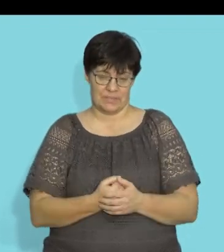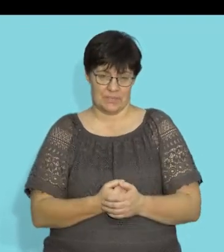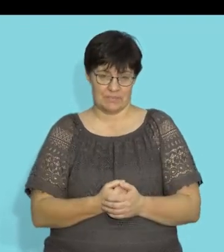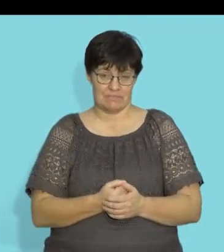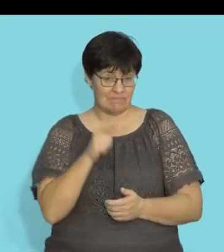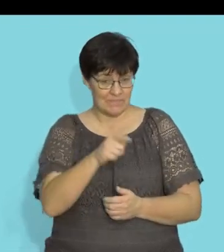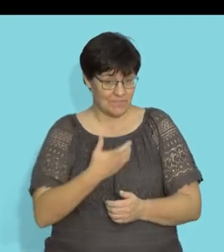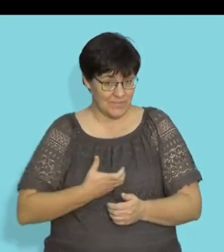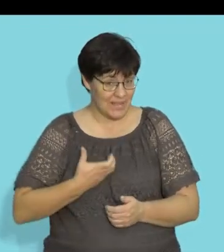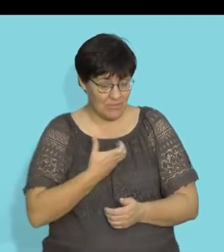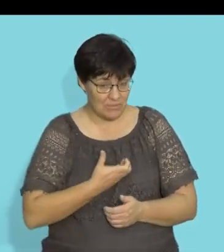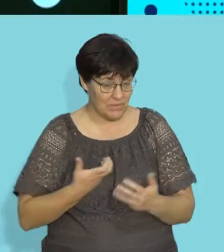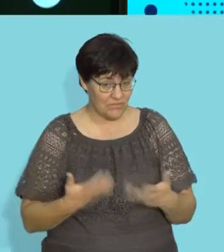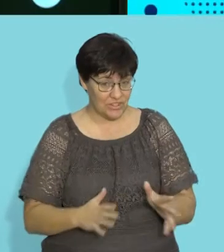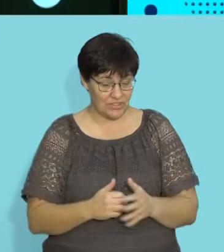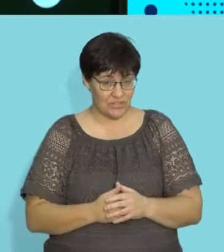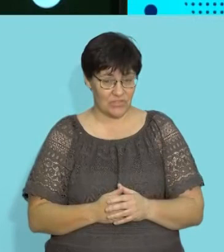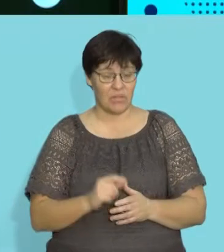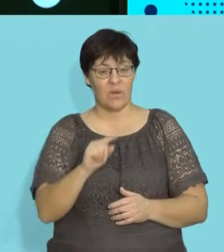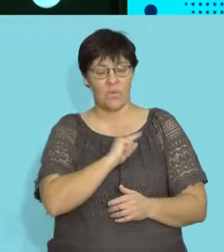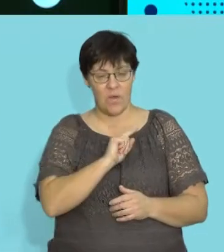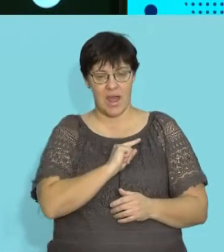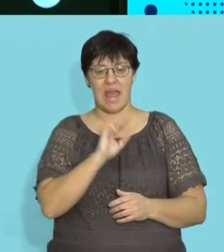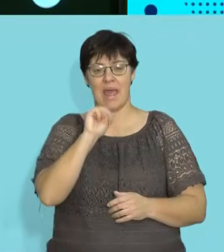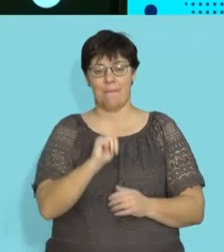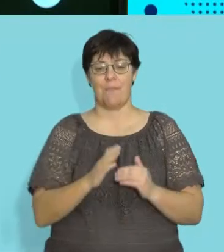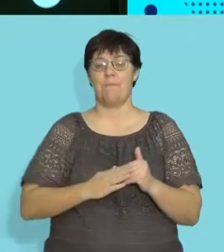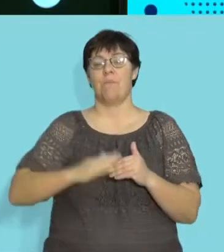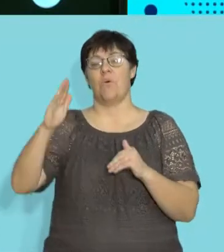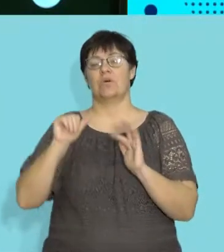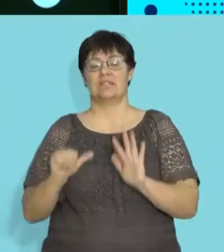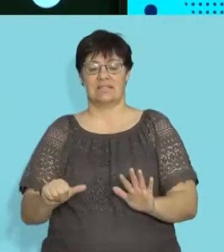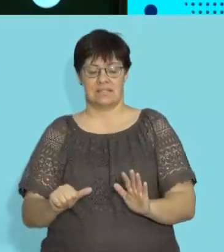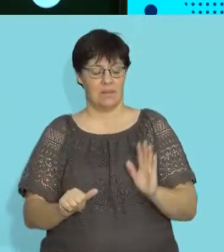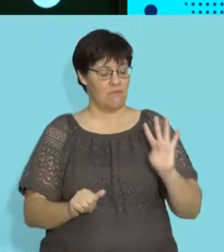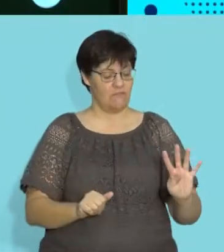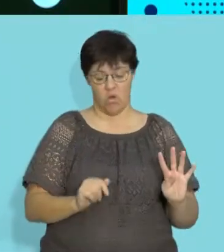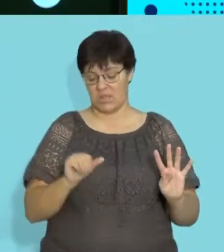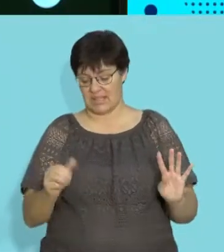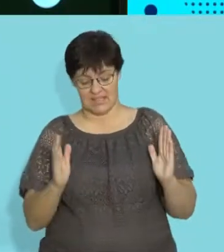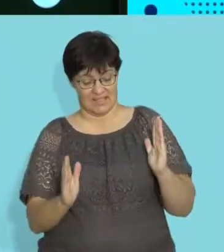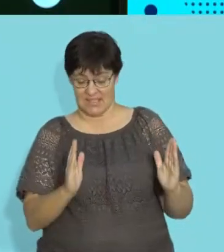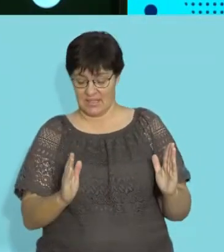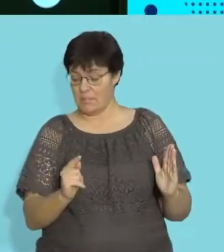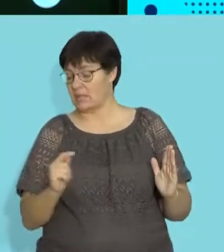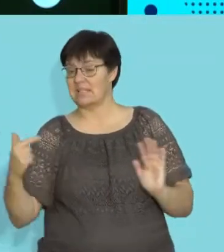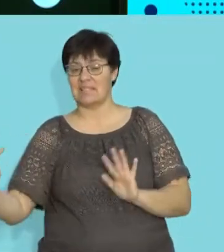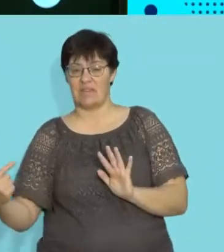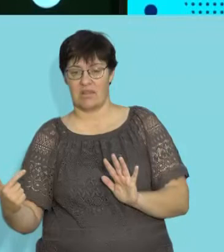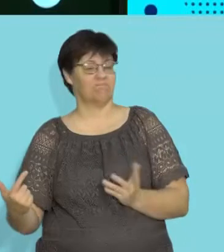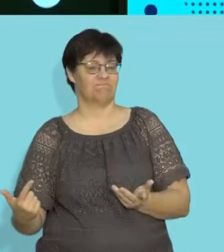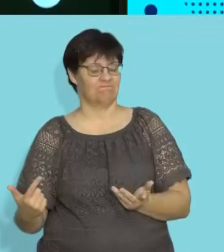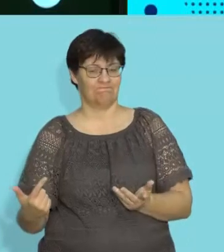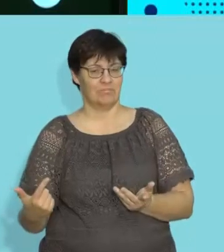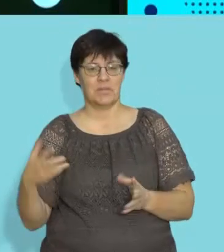everyone's comfortable with what I've done. Because m is greater than the values that m is allowed to have, m